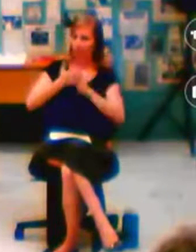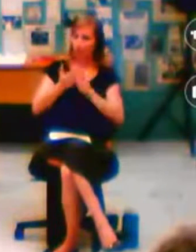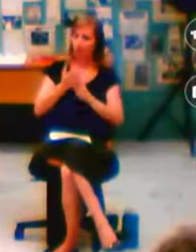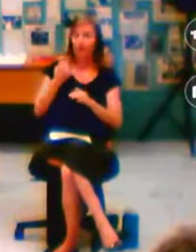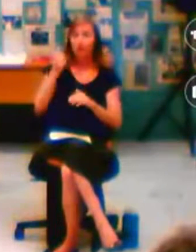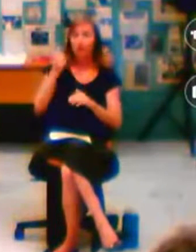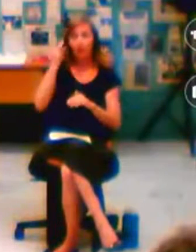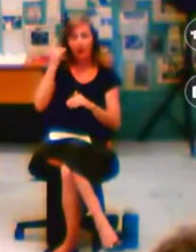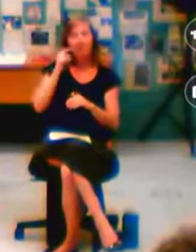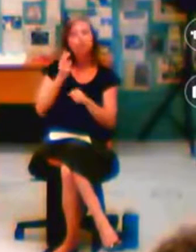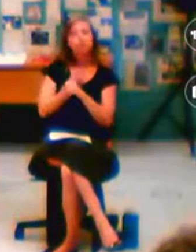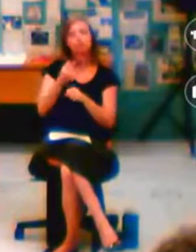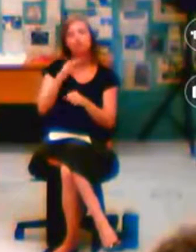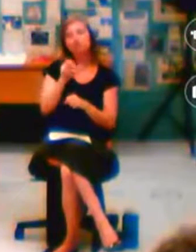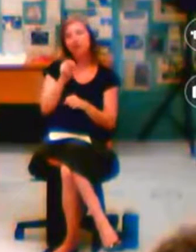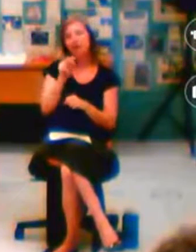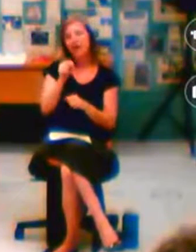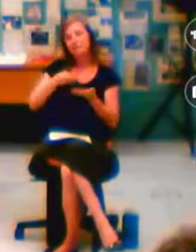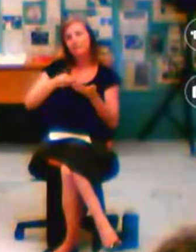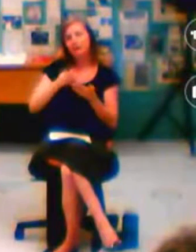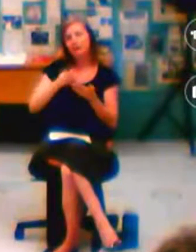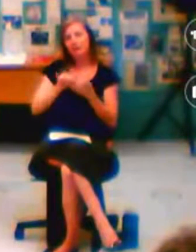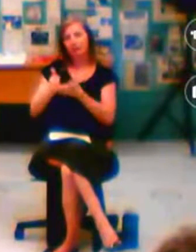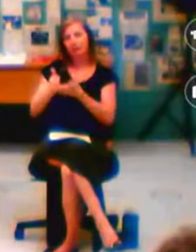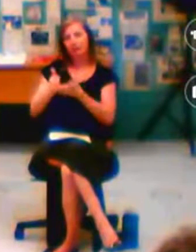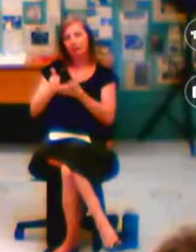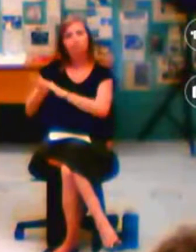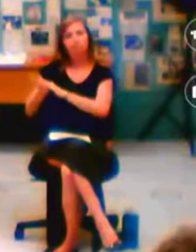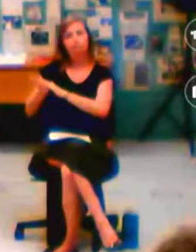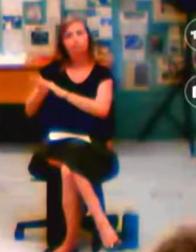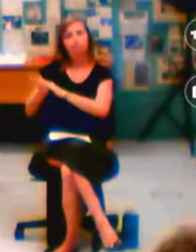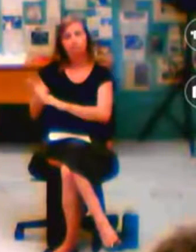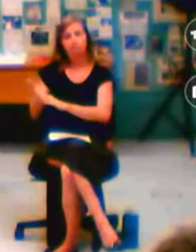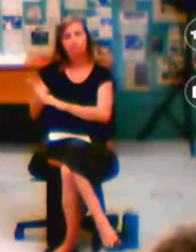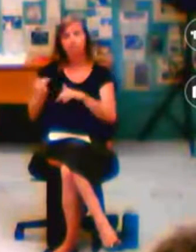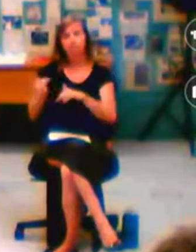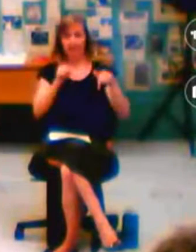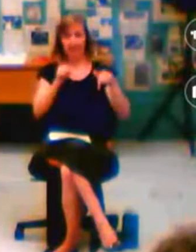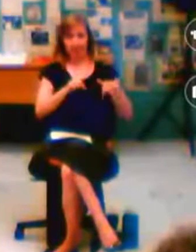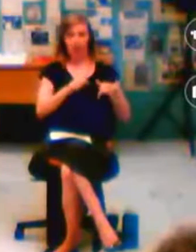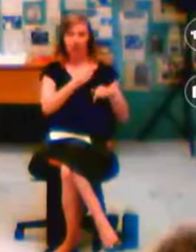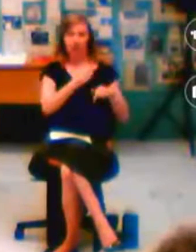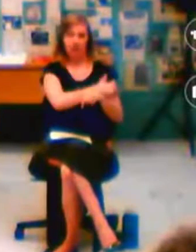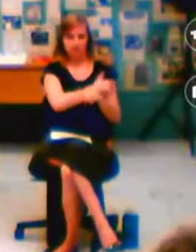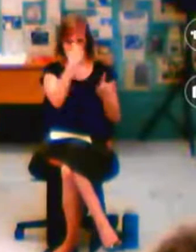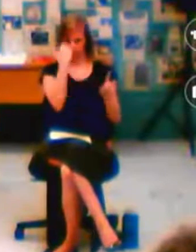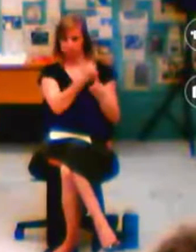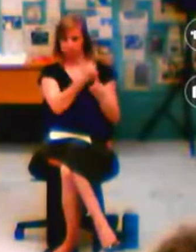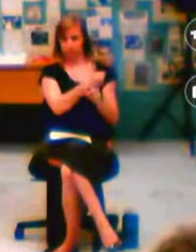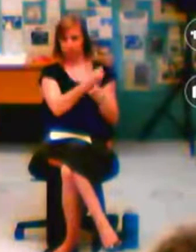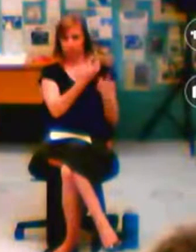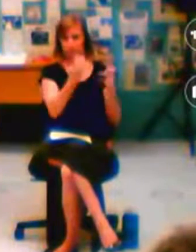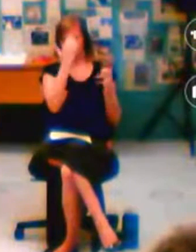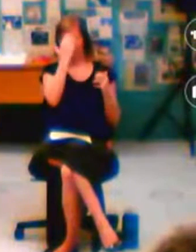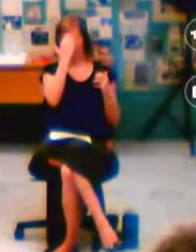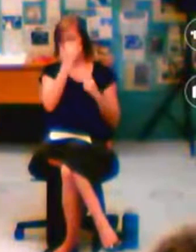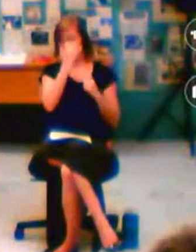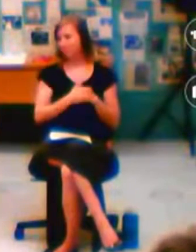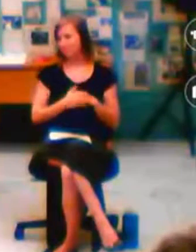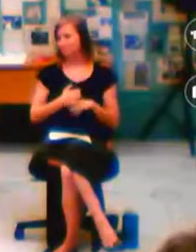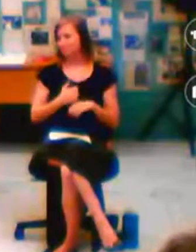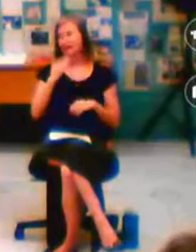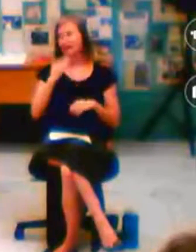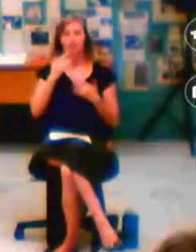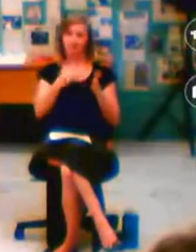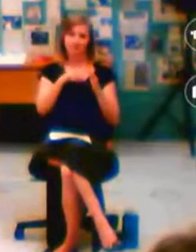government sets in England, say, doesn't reflect the entire cost of operating a hospital because there's grants off in another part of the budget